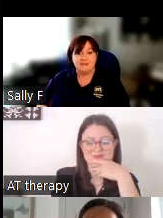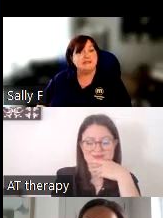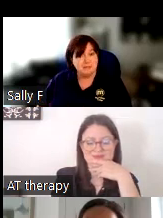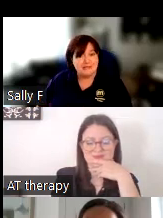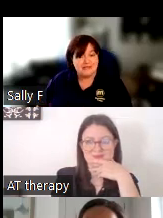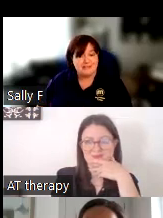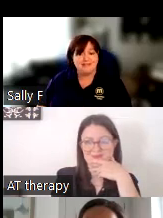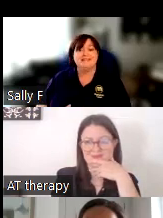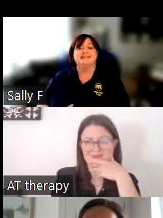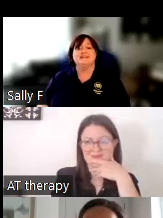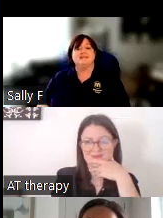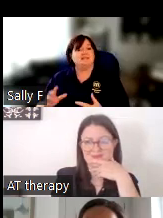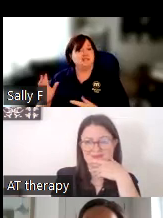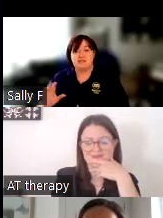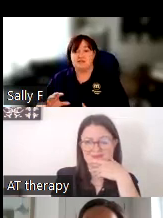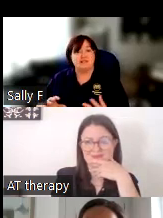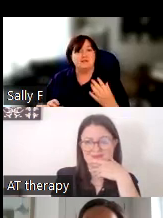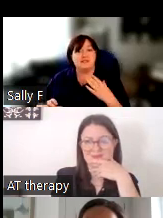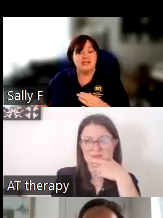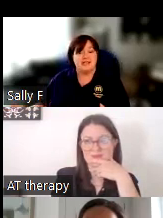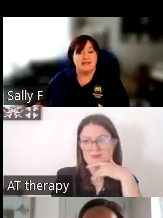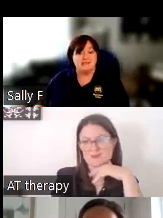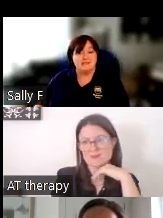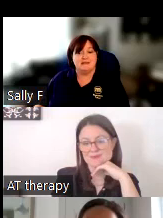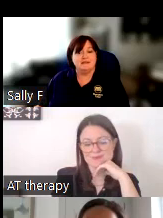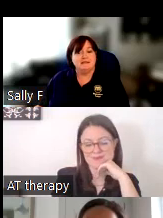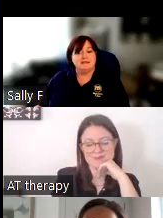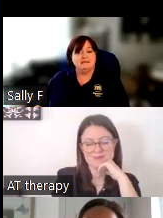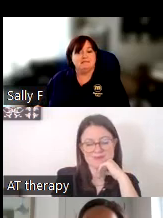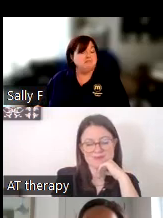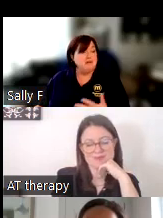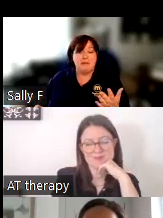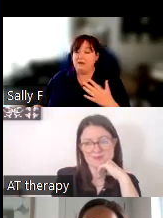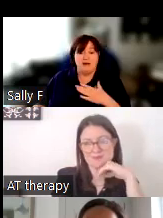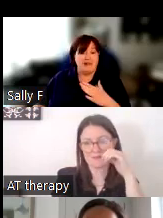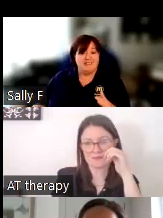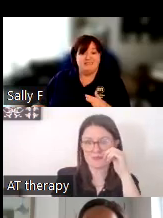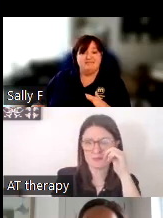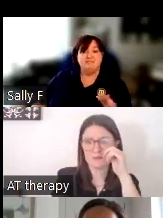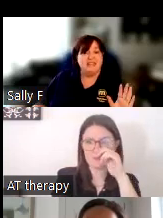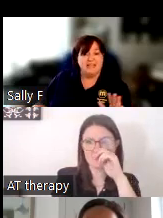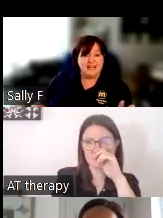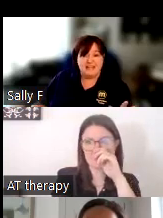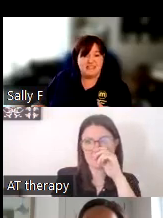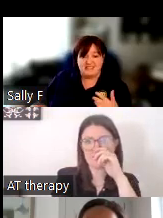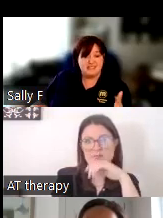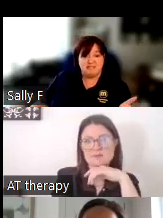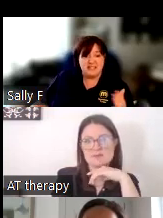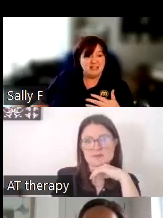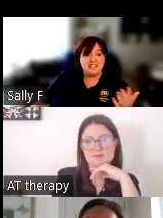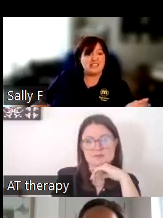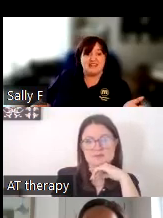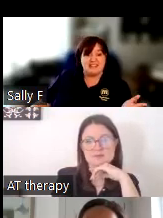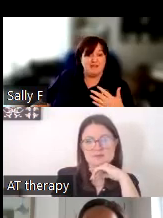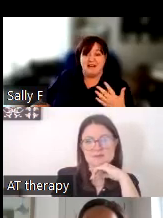asked him, is that better? Just using those key signs. Remember, my dad didn't need any signs. We